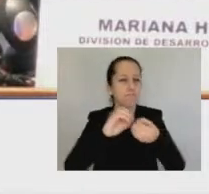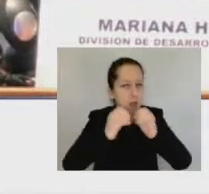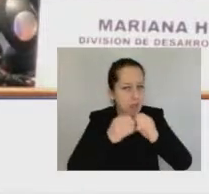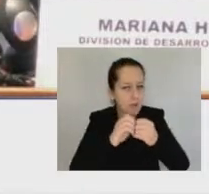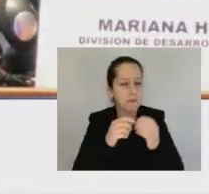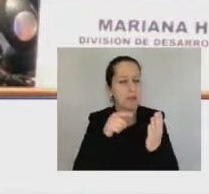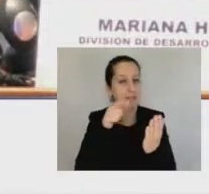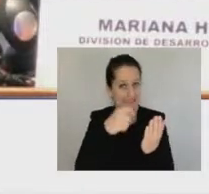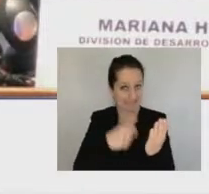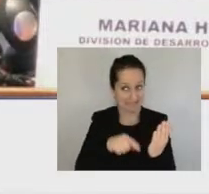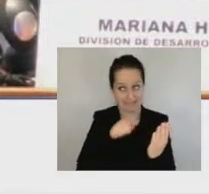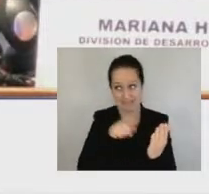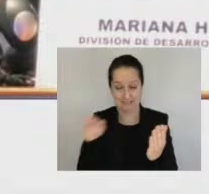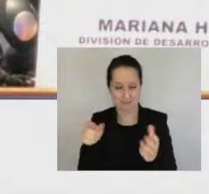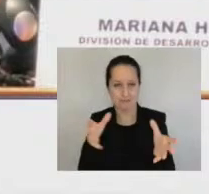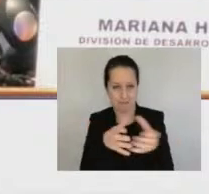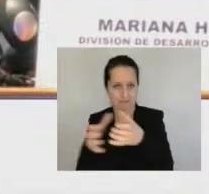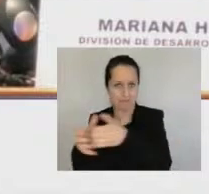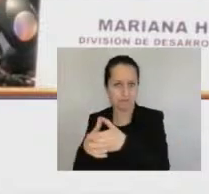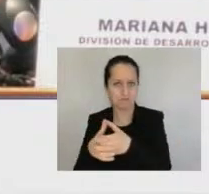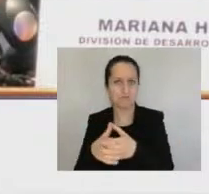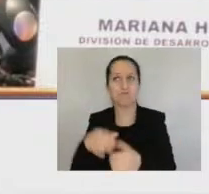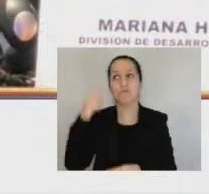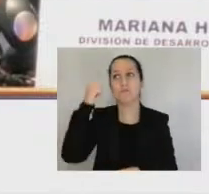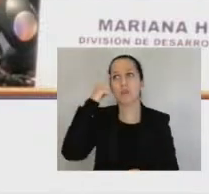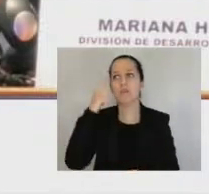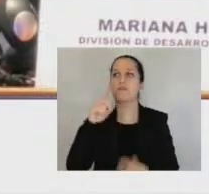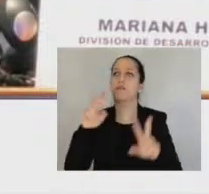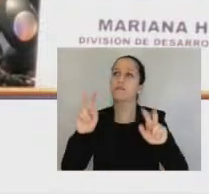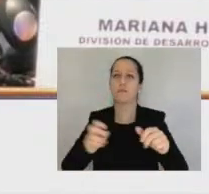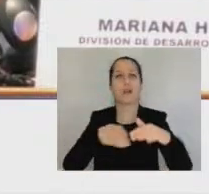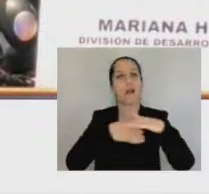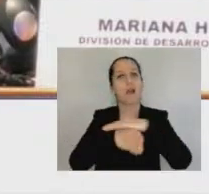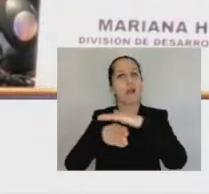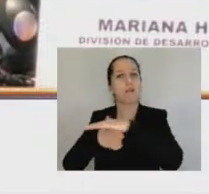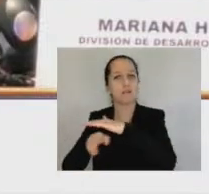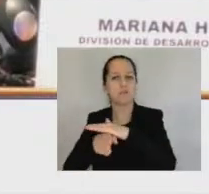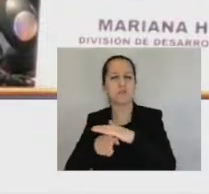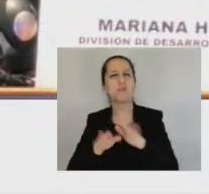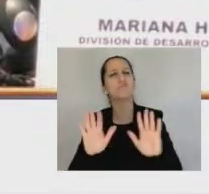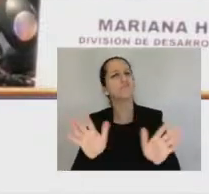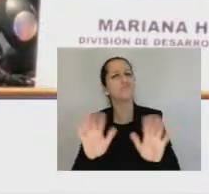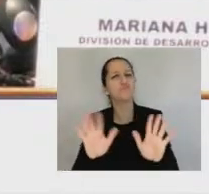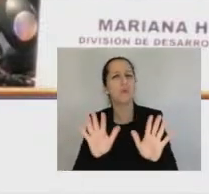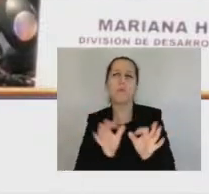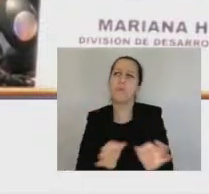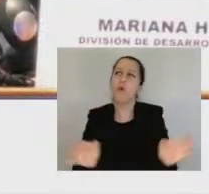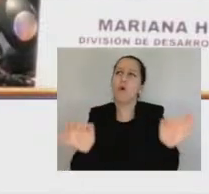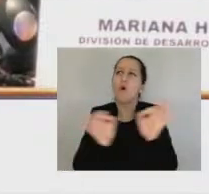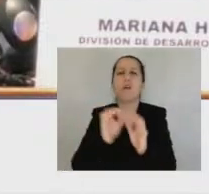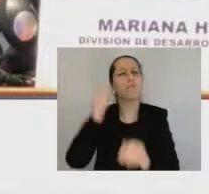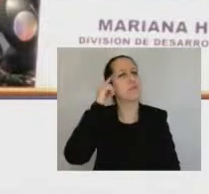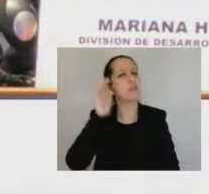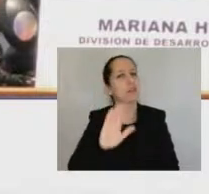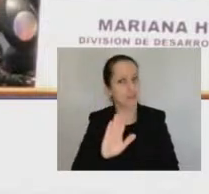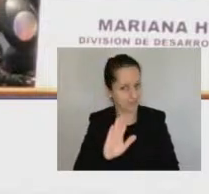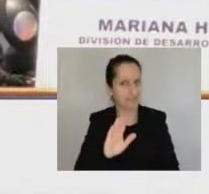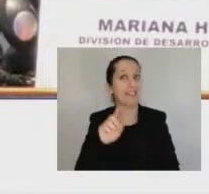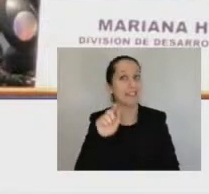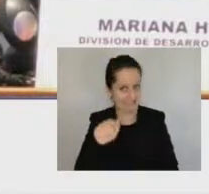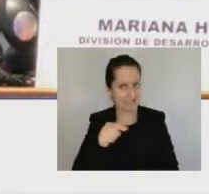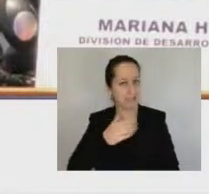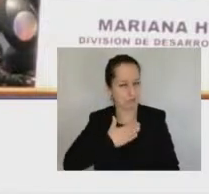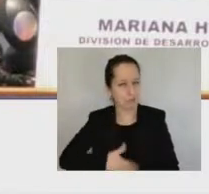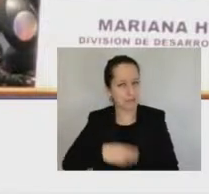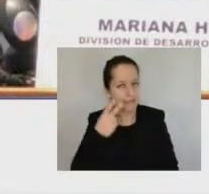The answer tests are conducted at primary levels, and we could think that adjustment by access is not that relevant,